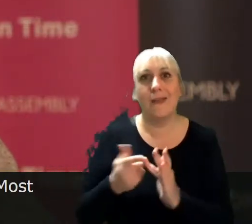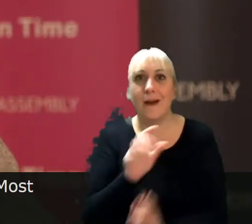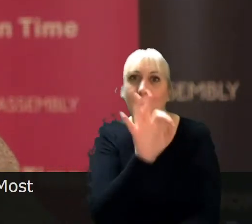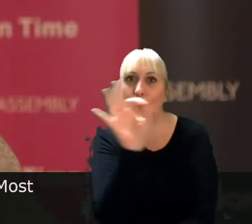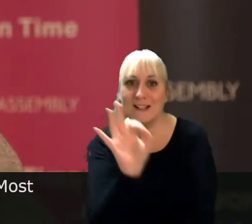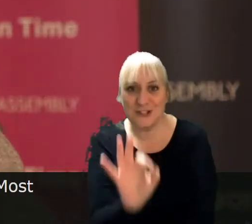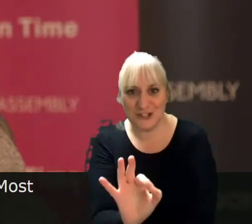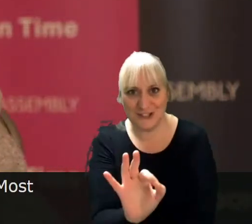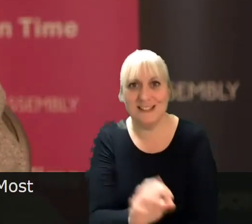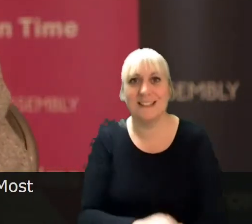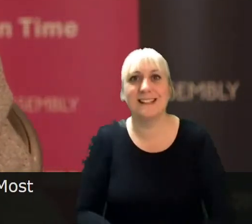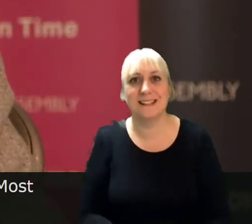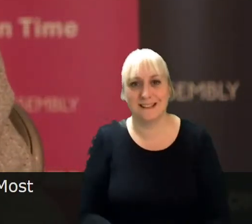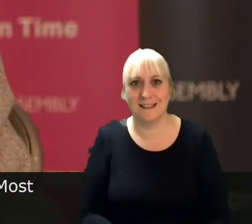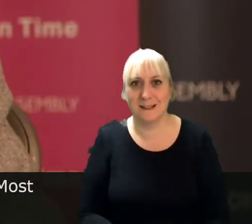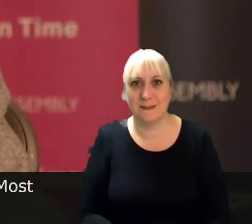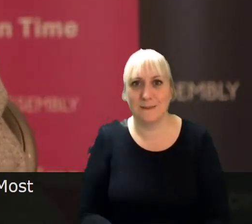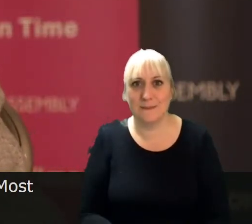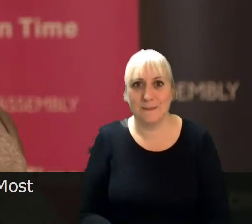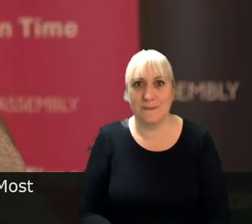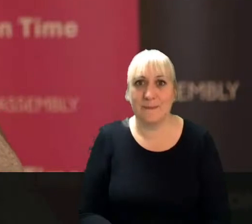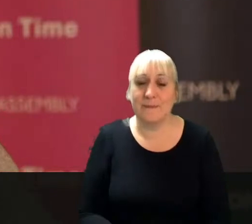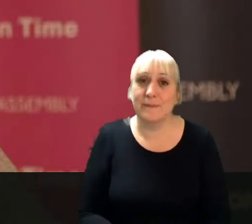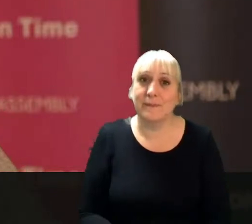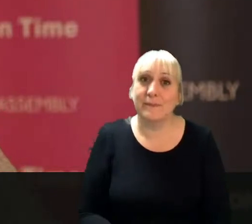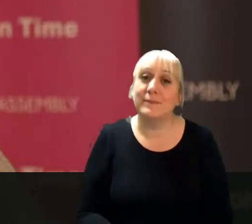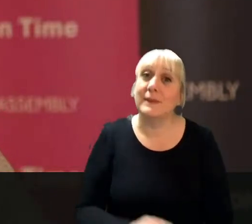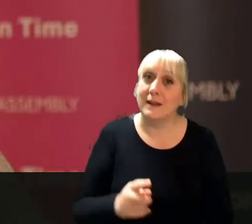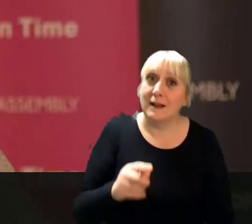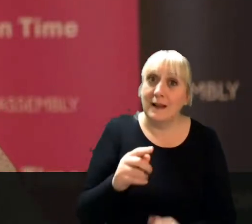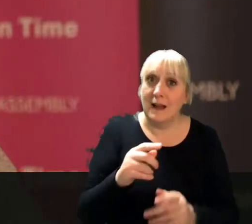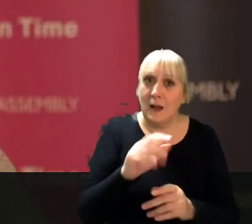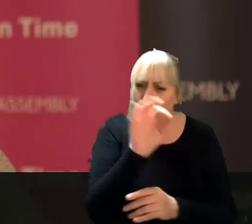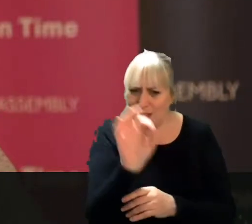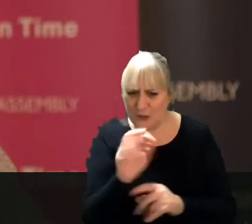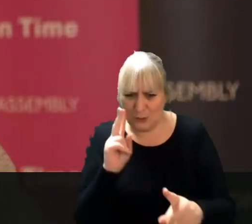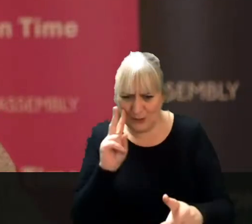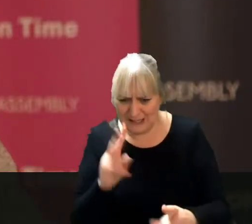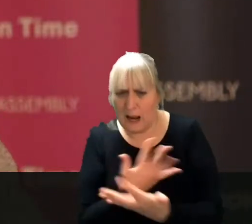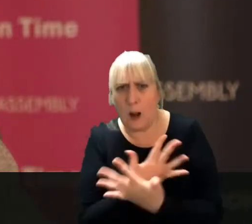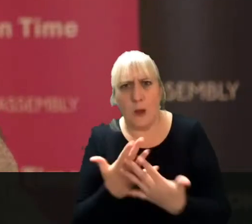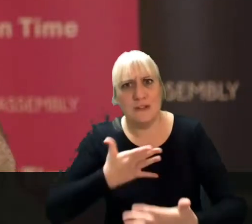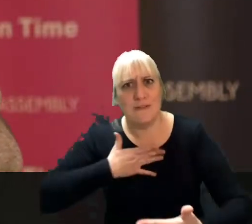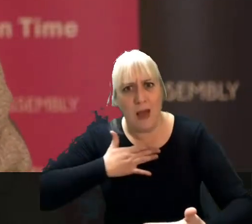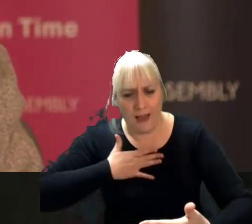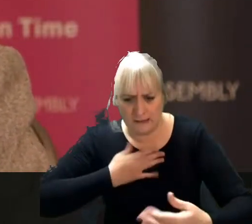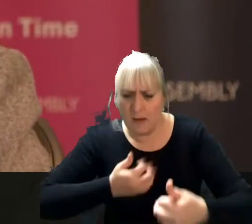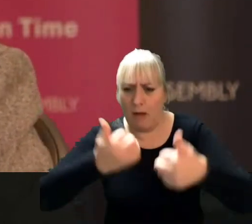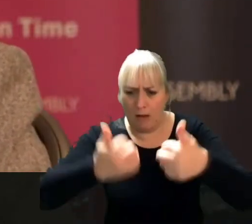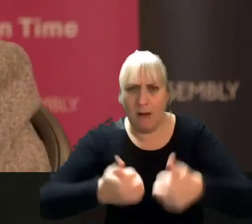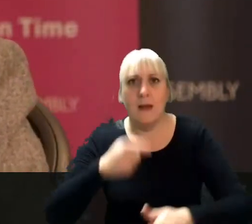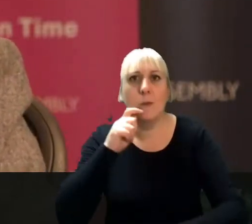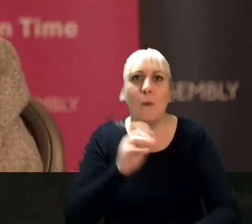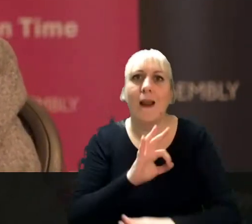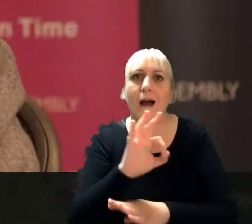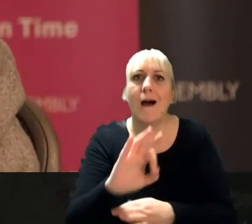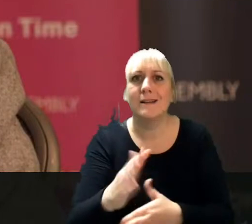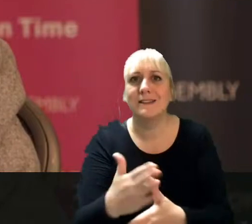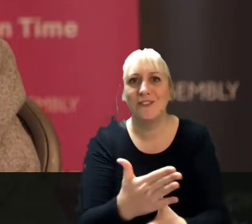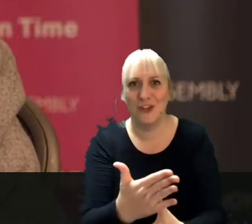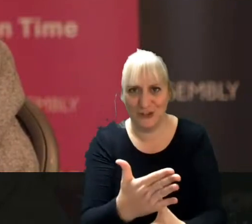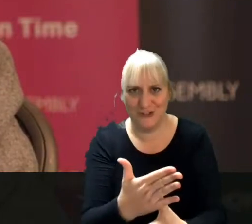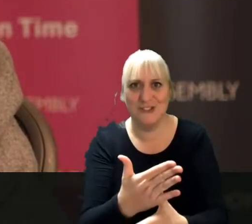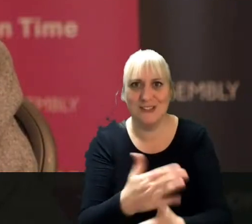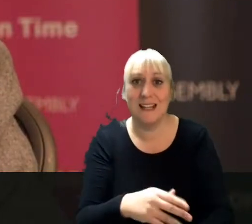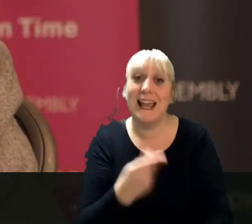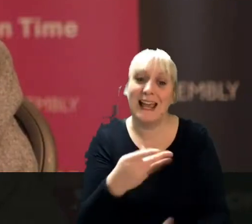that have the most likes will be asked first. assuming that they are on topic and